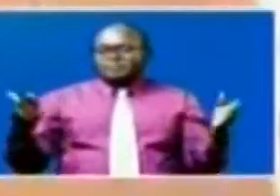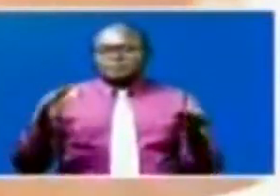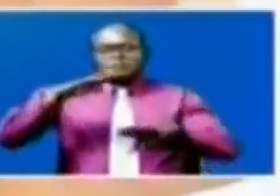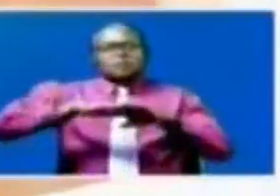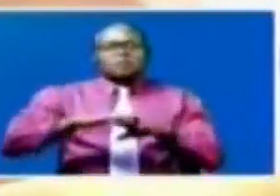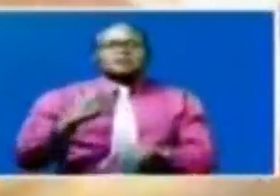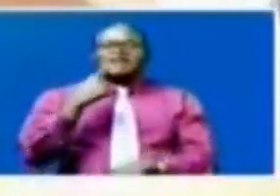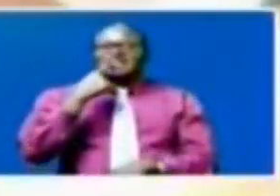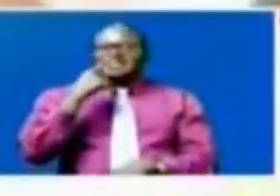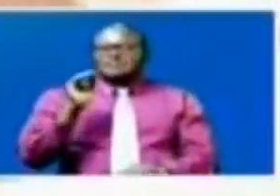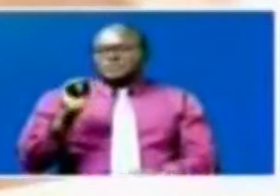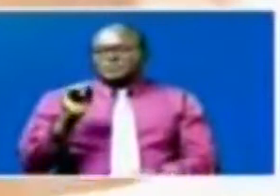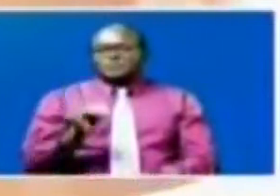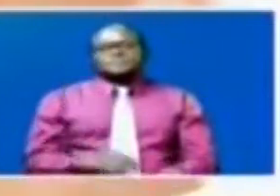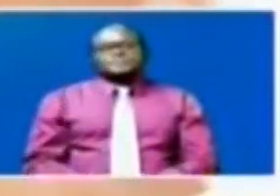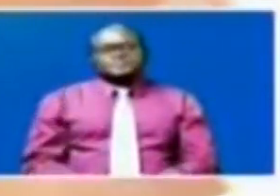tooth.